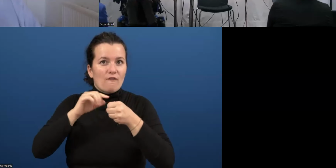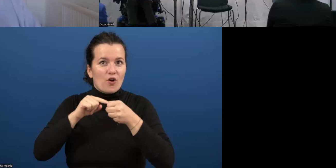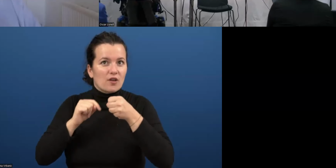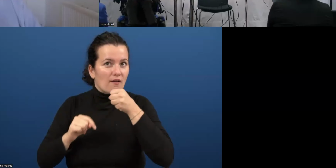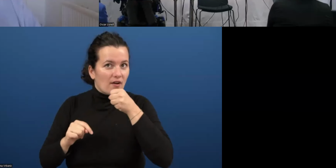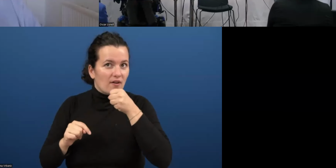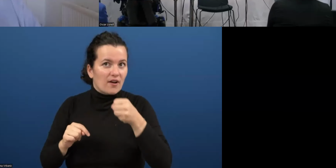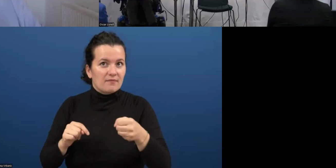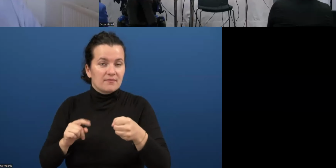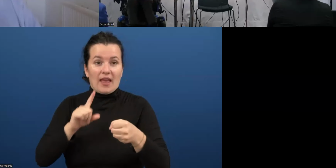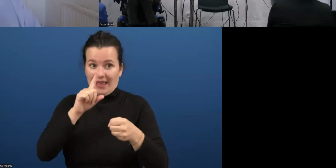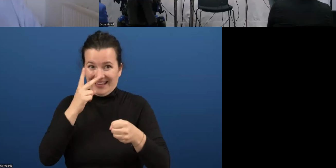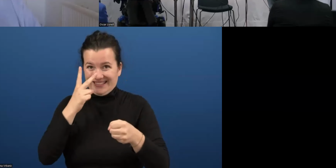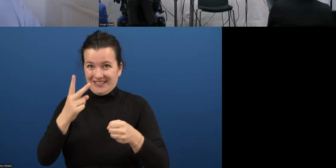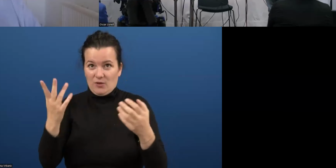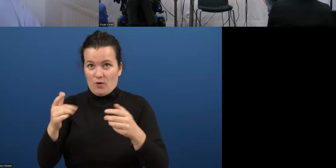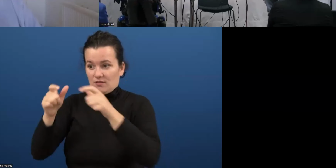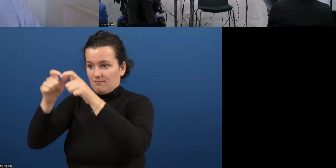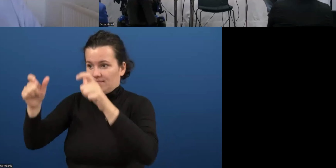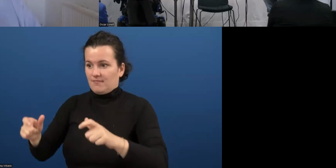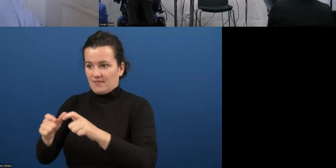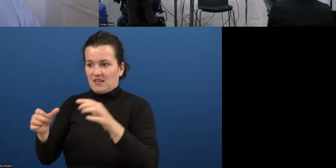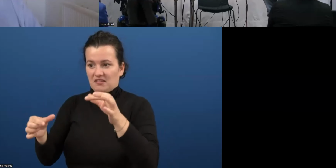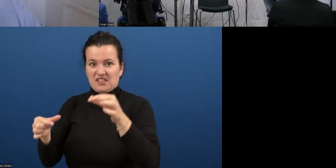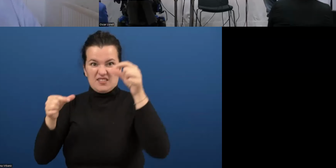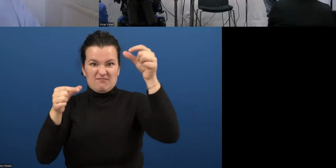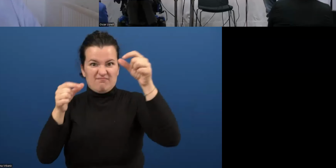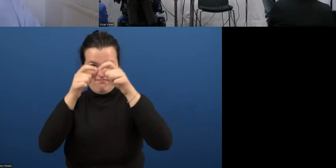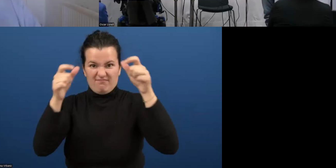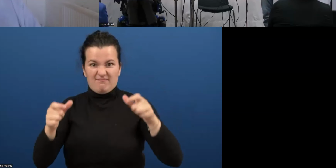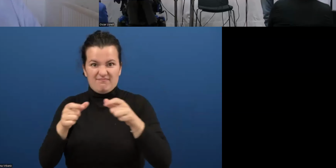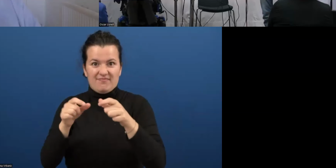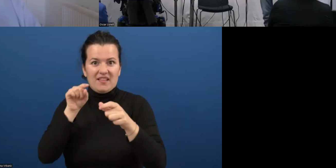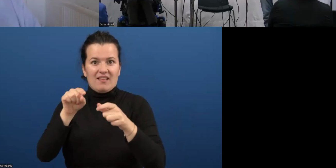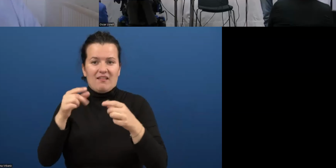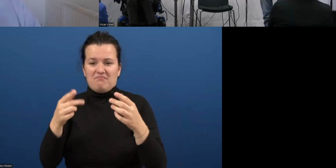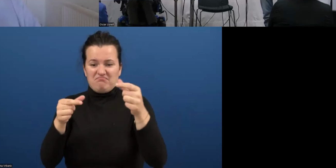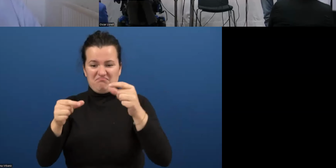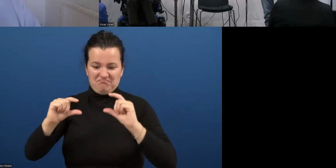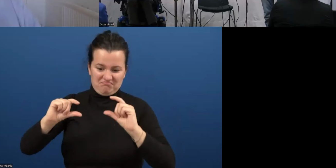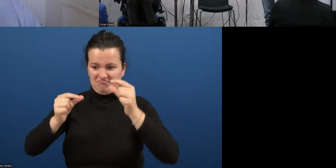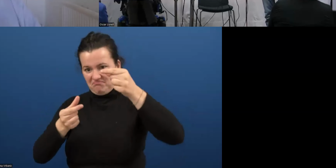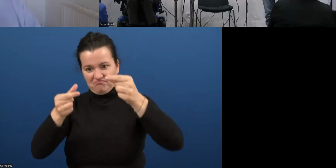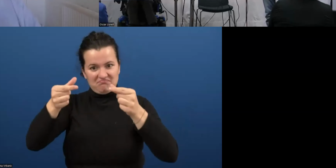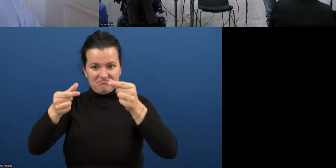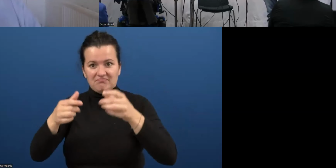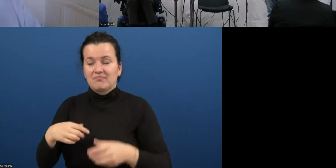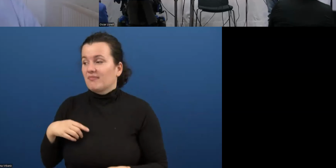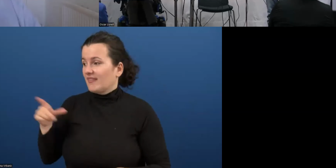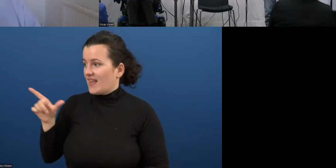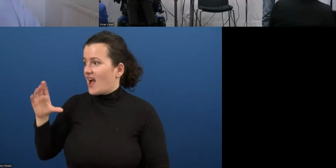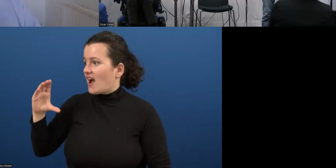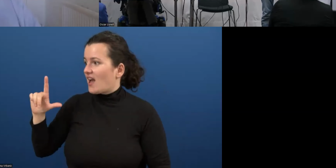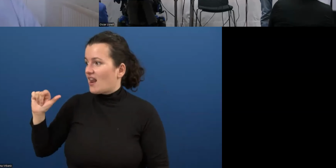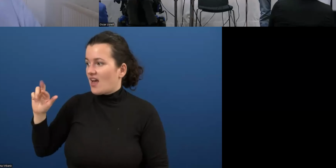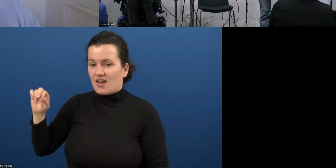It's a can. It's nothing more than a can. When I was up with Clarence doing a project